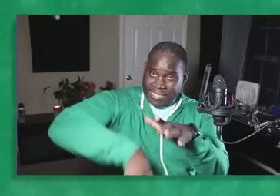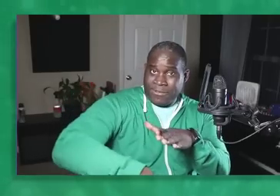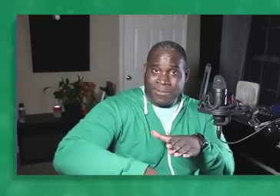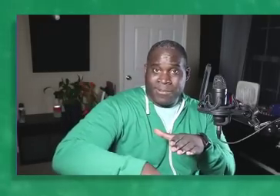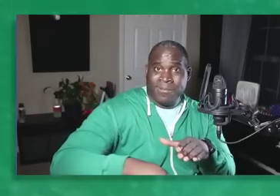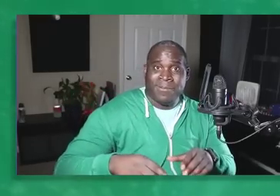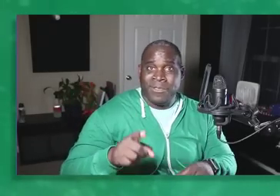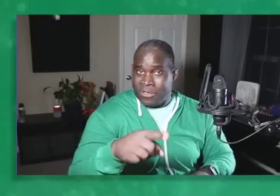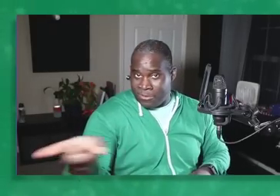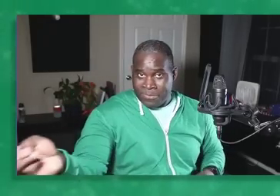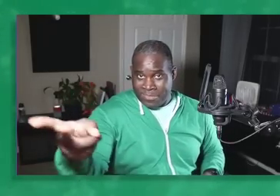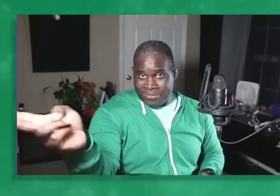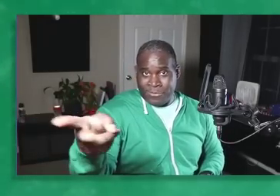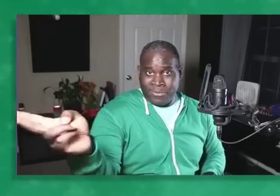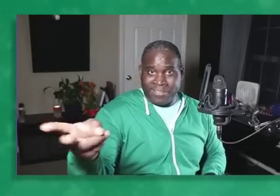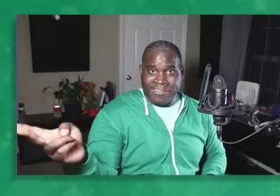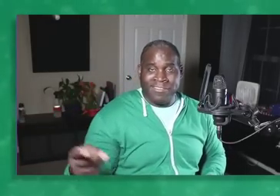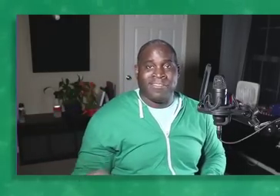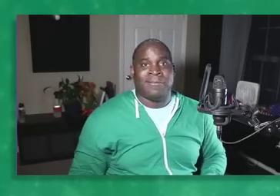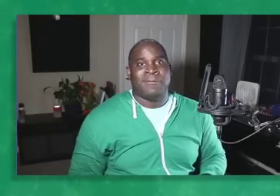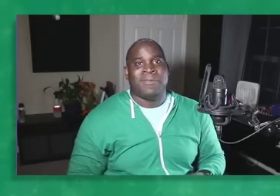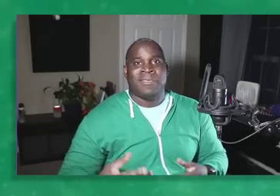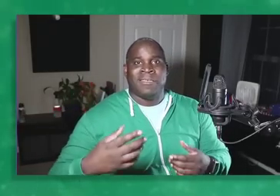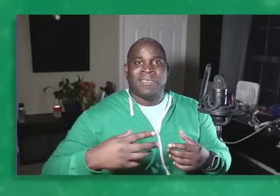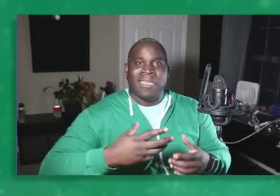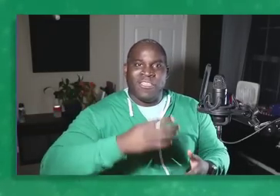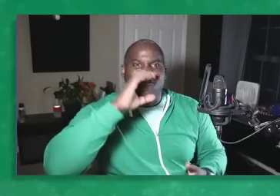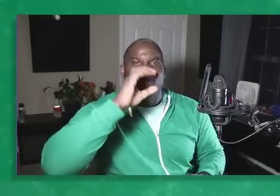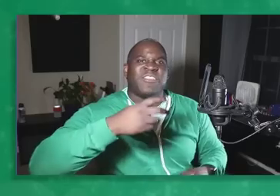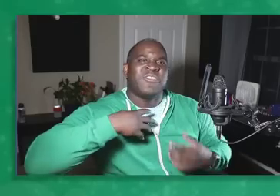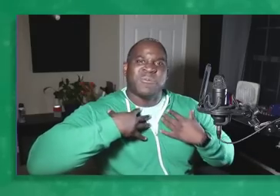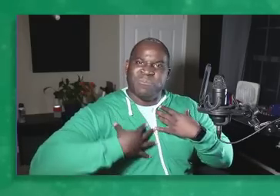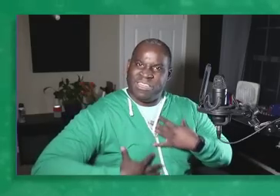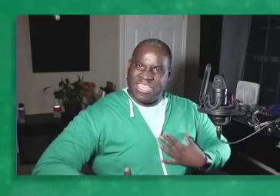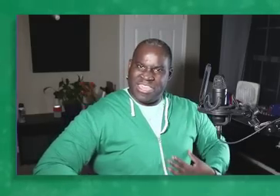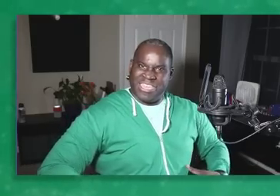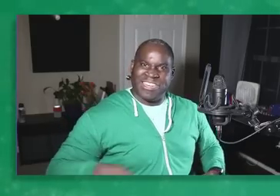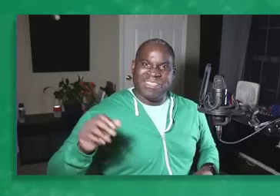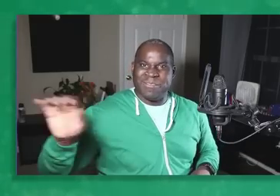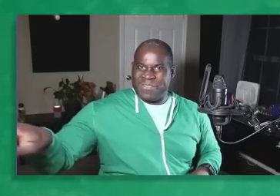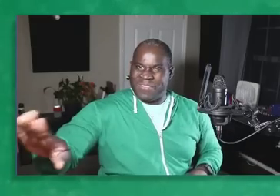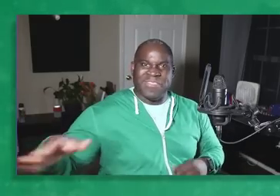you'll kill the two princes and drink